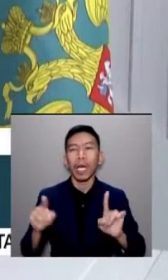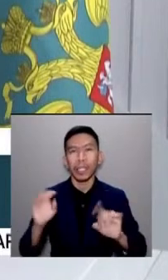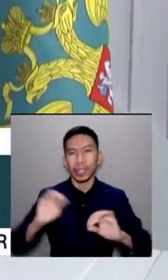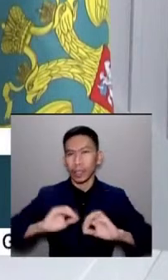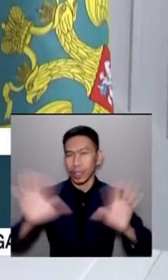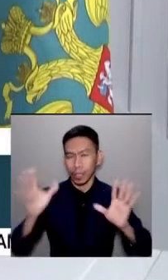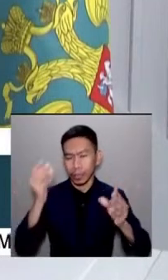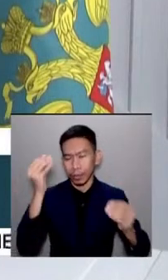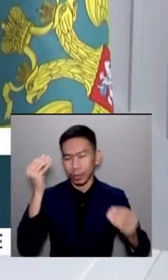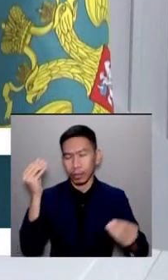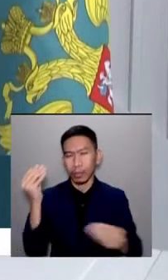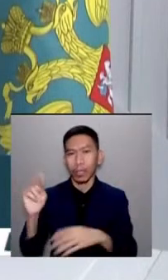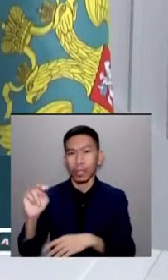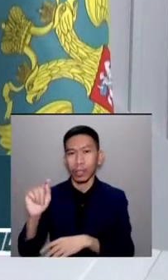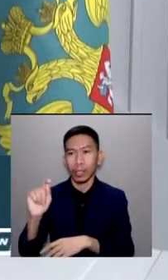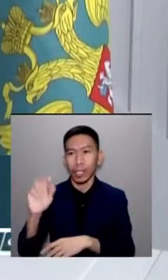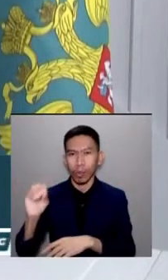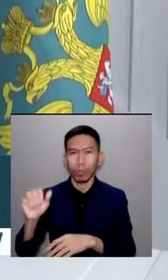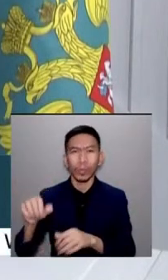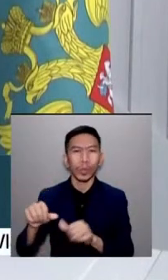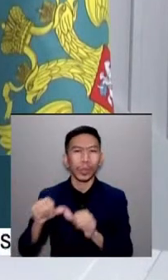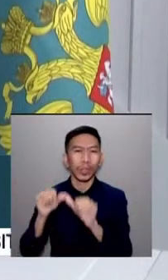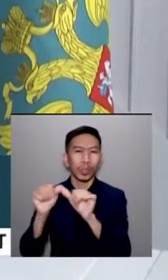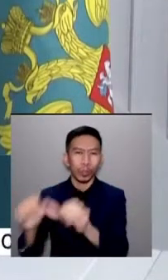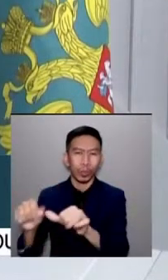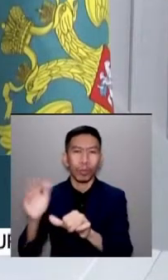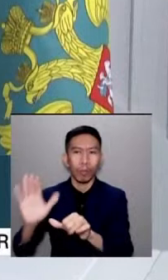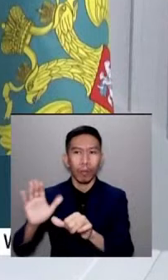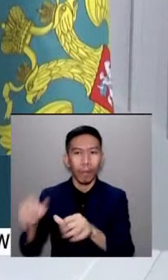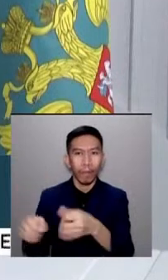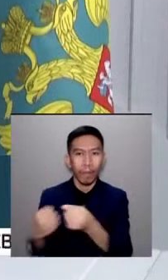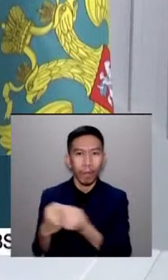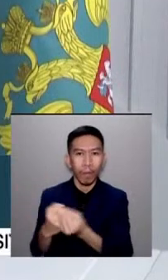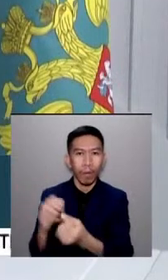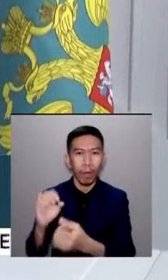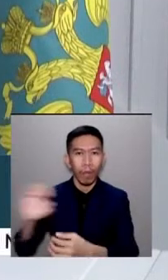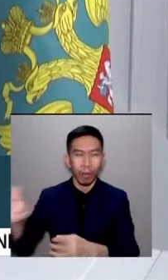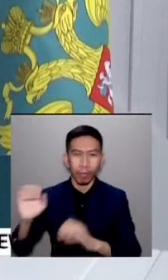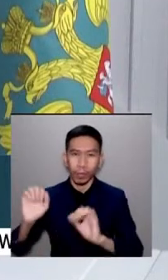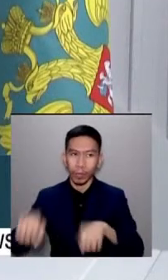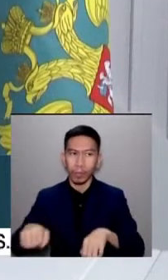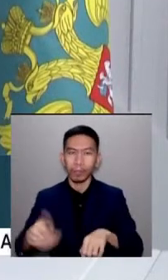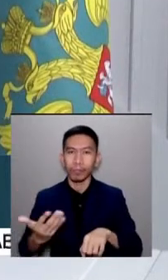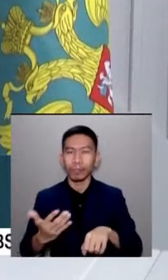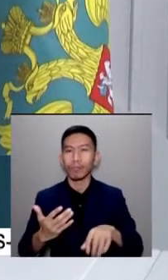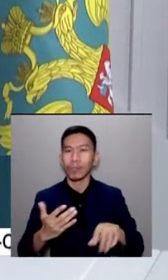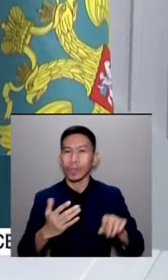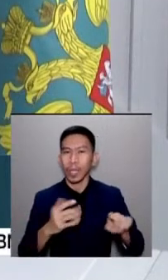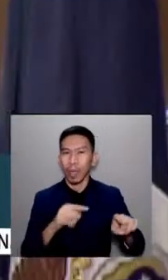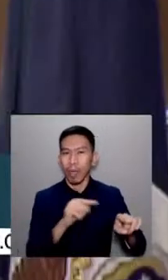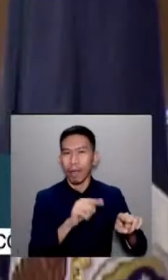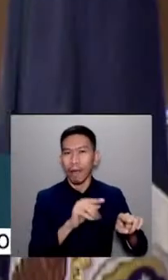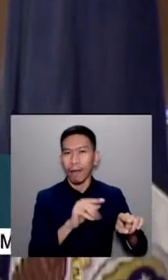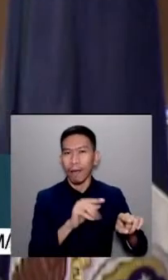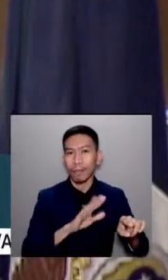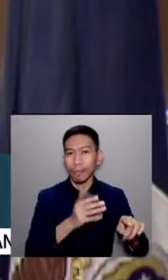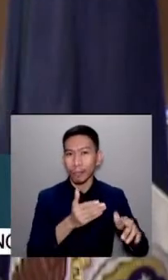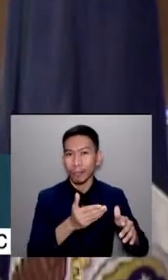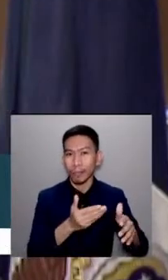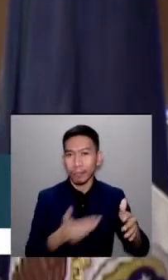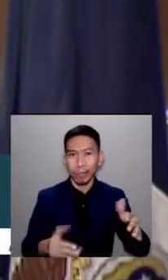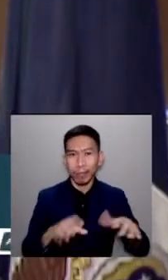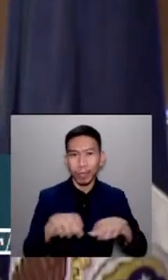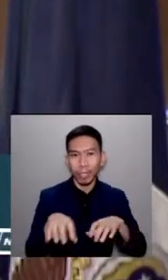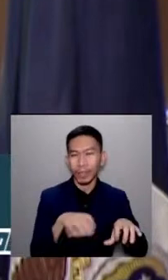NATO expansion to the east and weapons deployment, which can threaten the Russian Federation, unacceptable. But a day earlier,